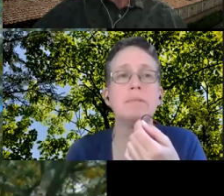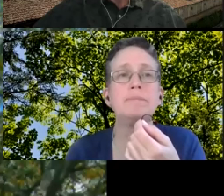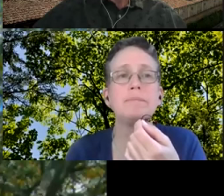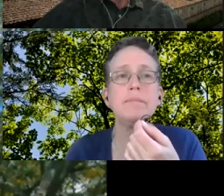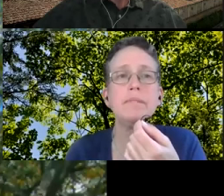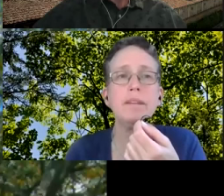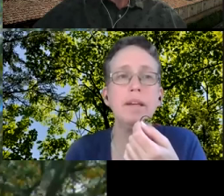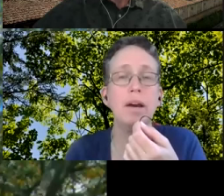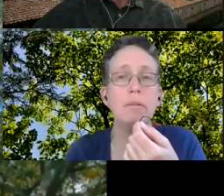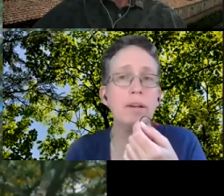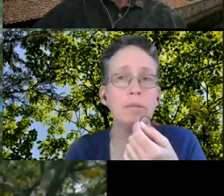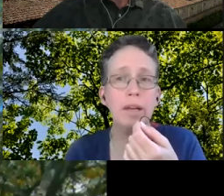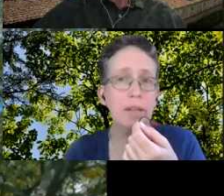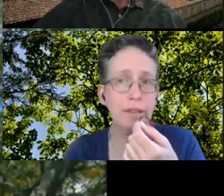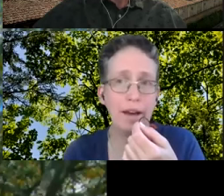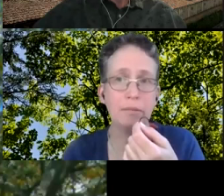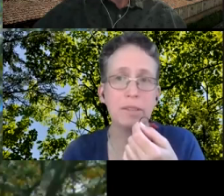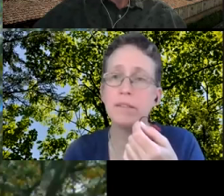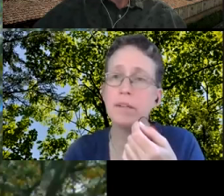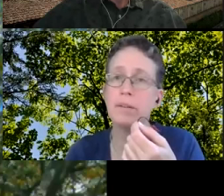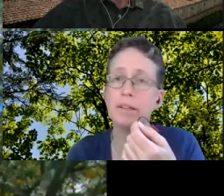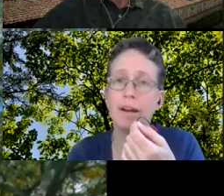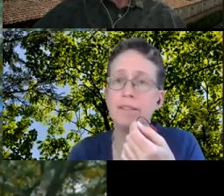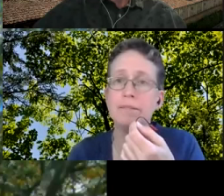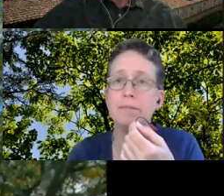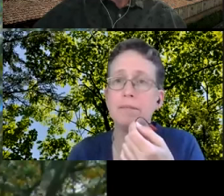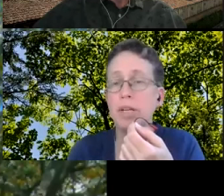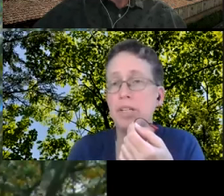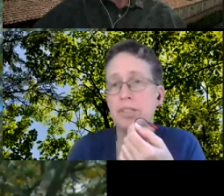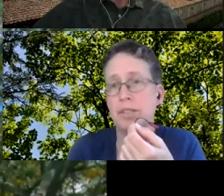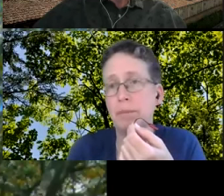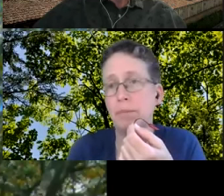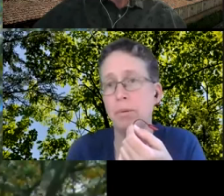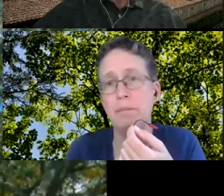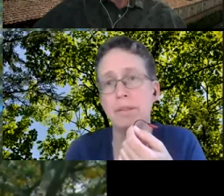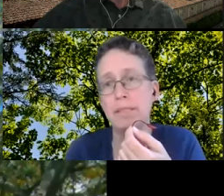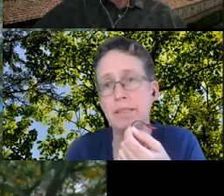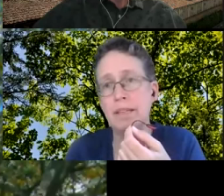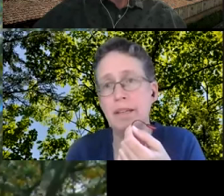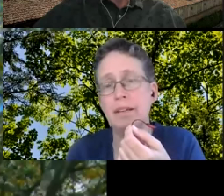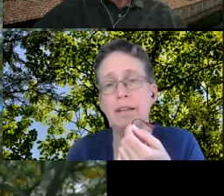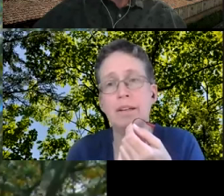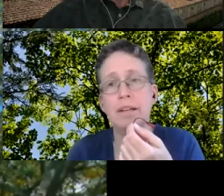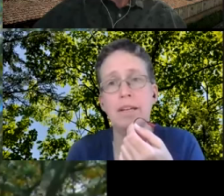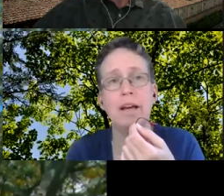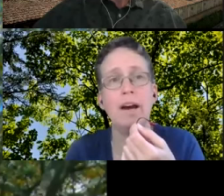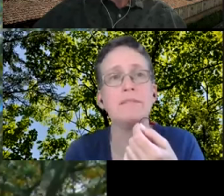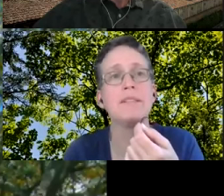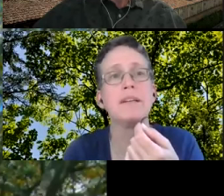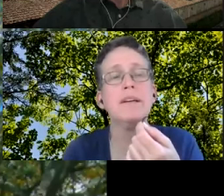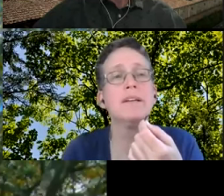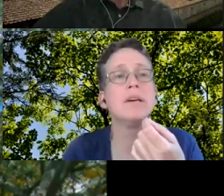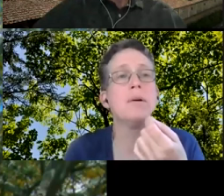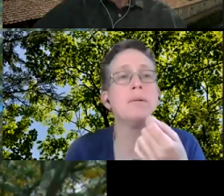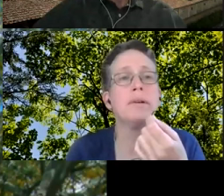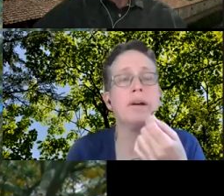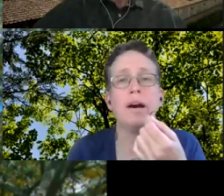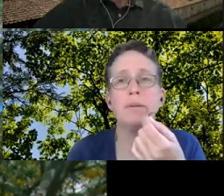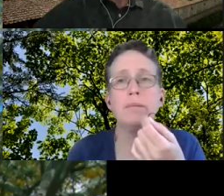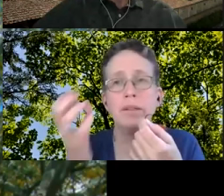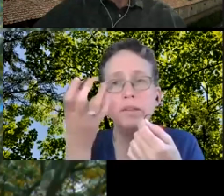So what went with that was also the kinds of creatures that people were able to see in their day-to-day lives.